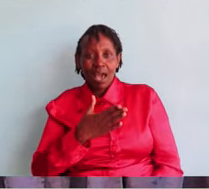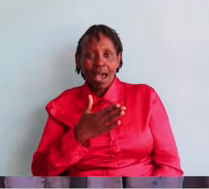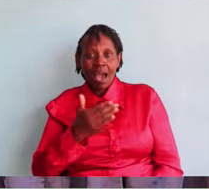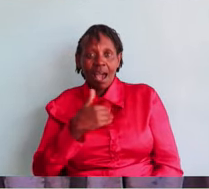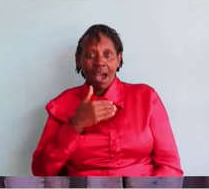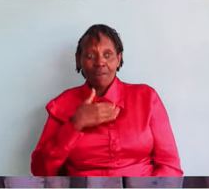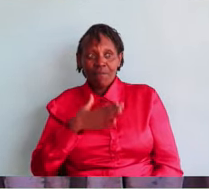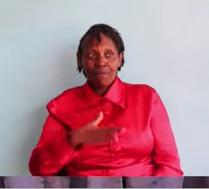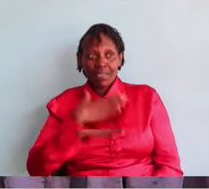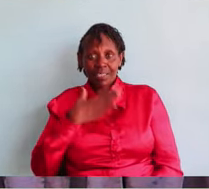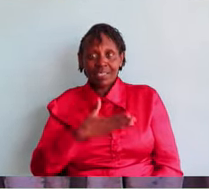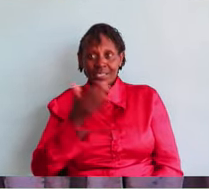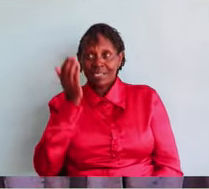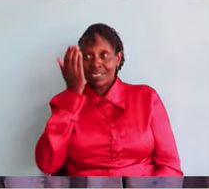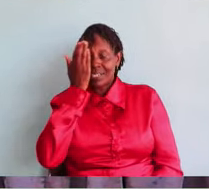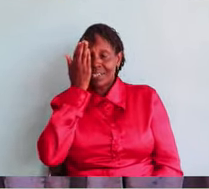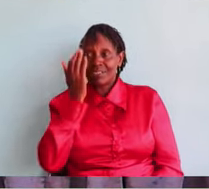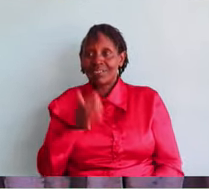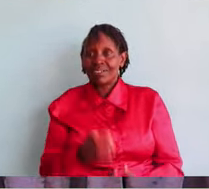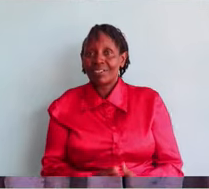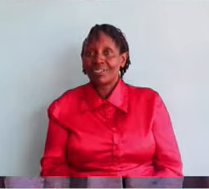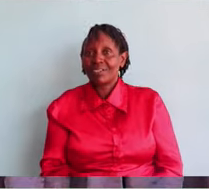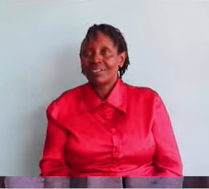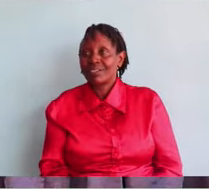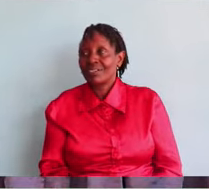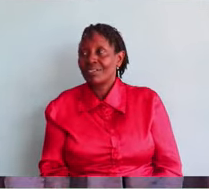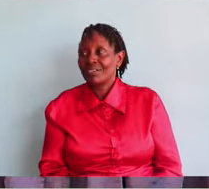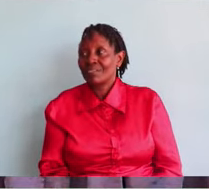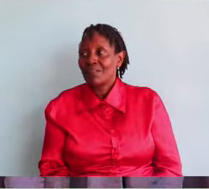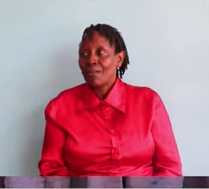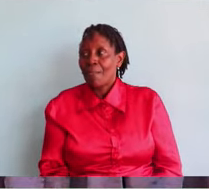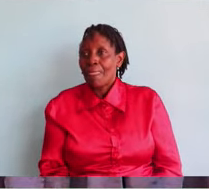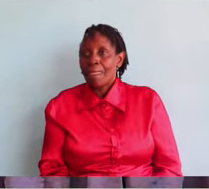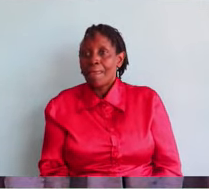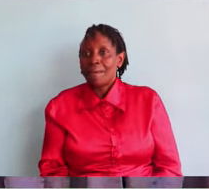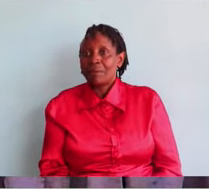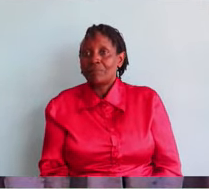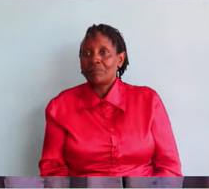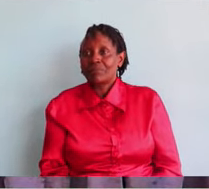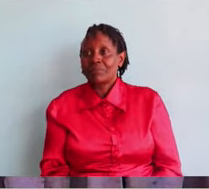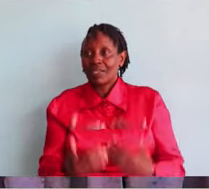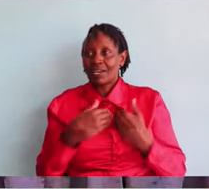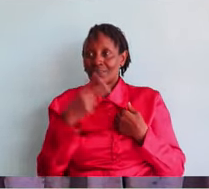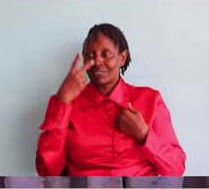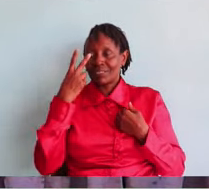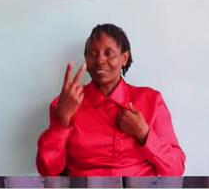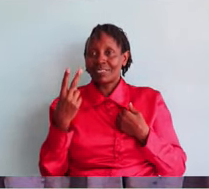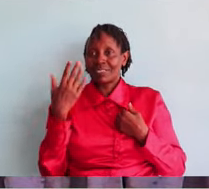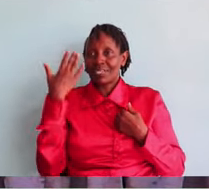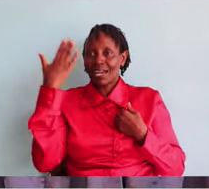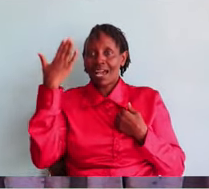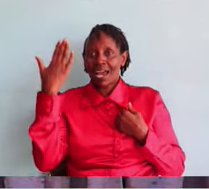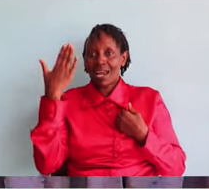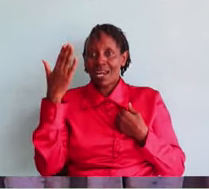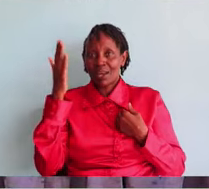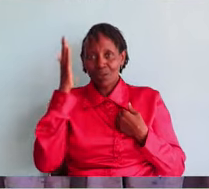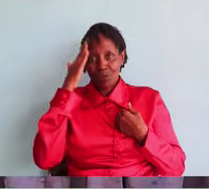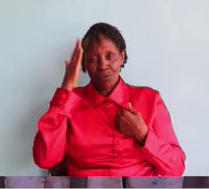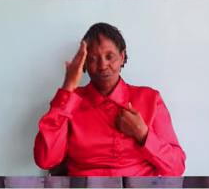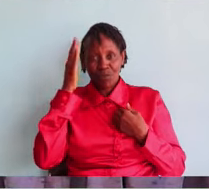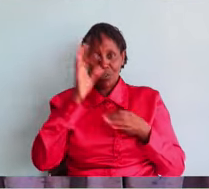kibbutz, anybody who has visited a kibbutz? Yeah, I can see a few hands. You may have noticed the spirit